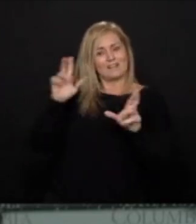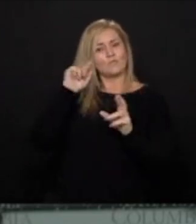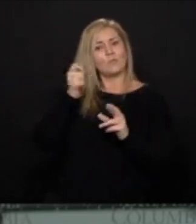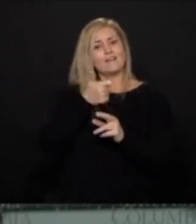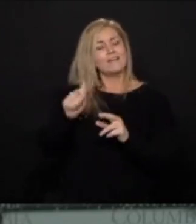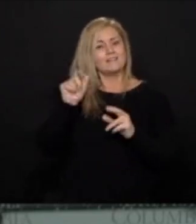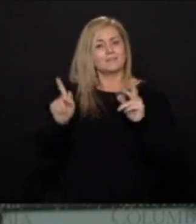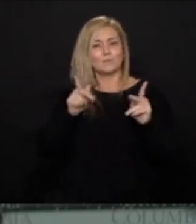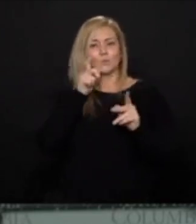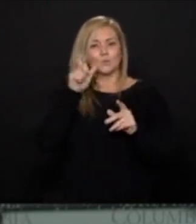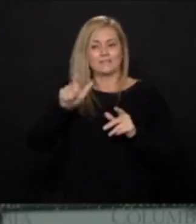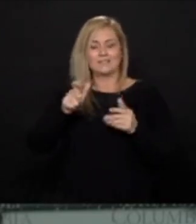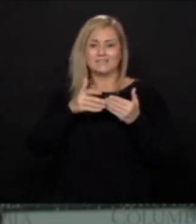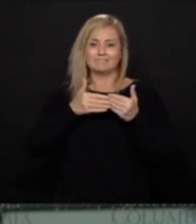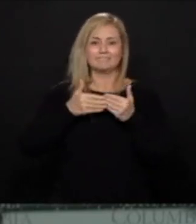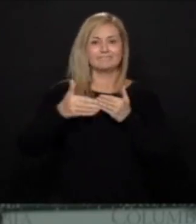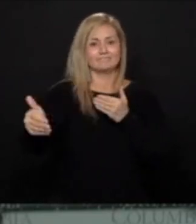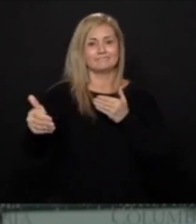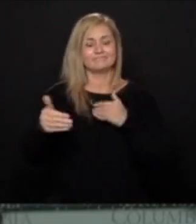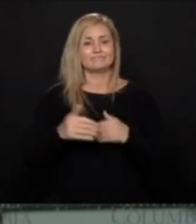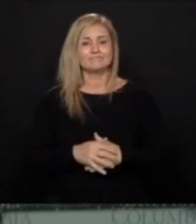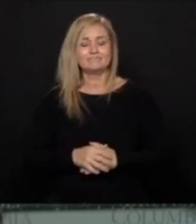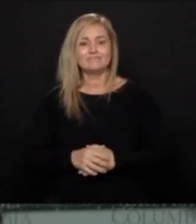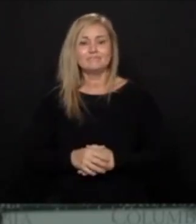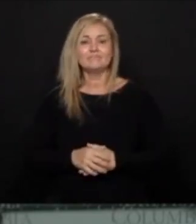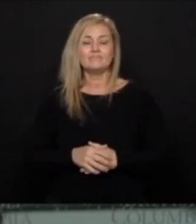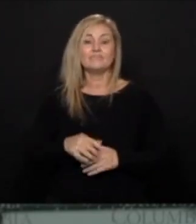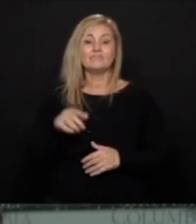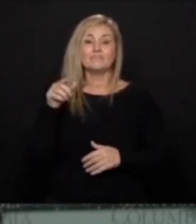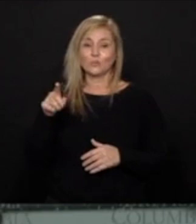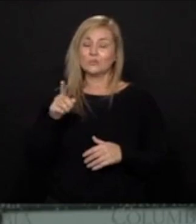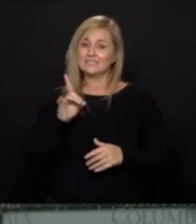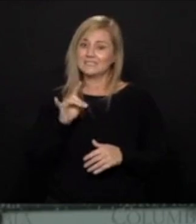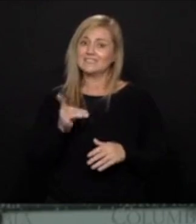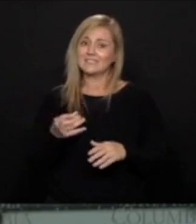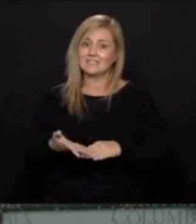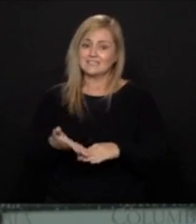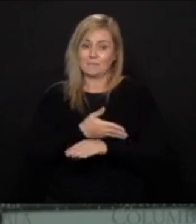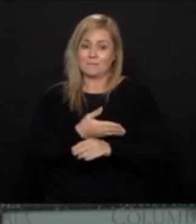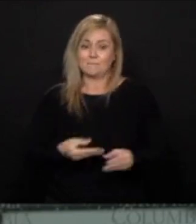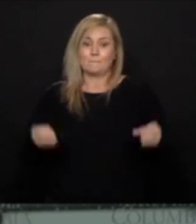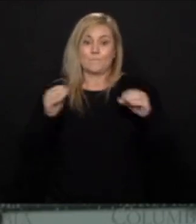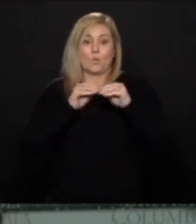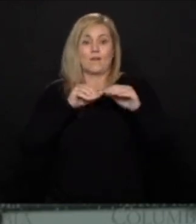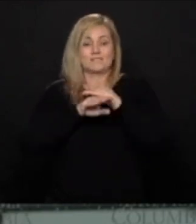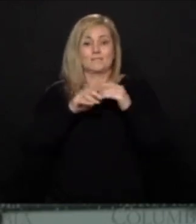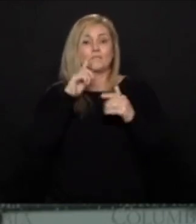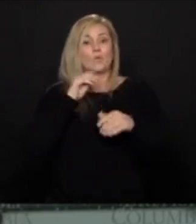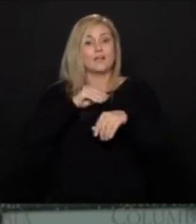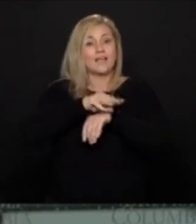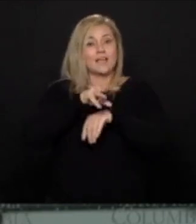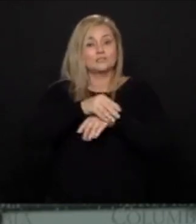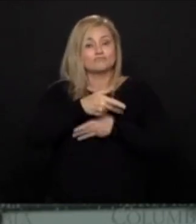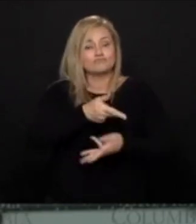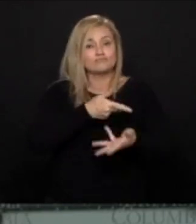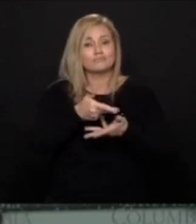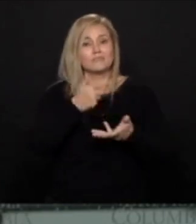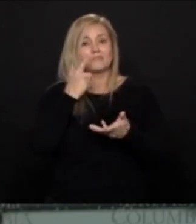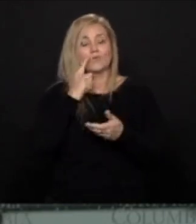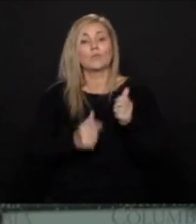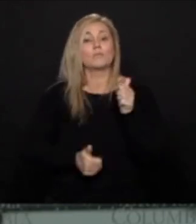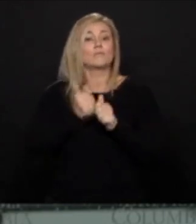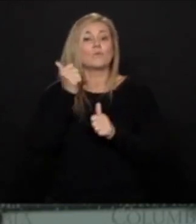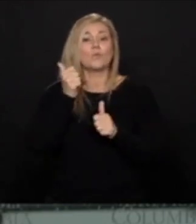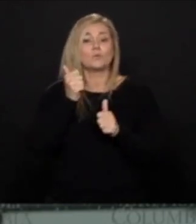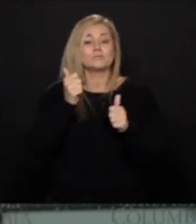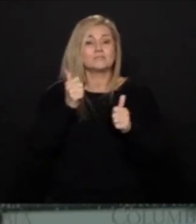for people who need it throughout this pandemic. And we have significantly increased access to counseling for the most vulnerable groups in the